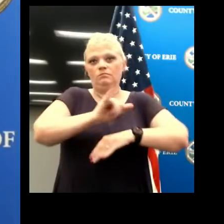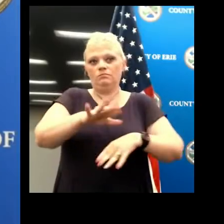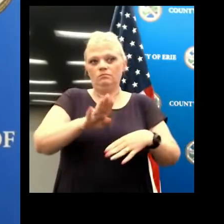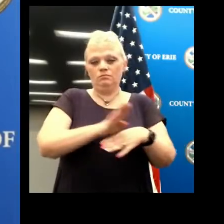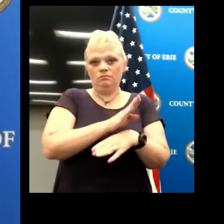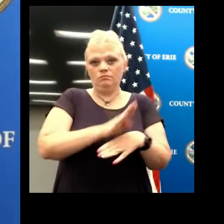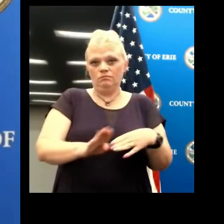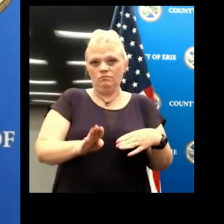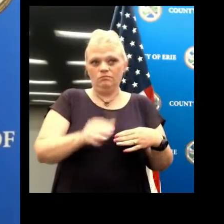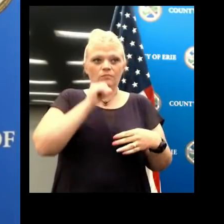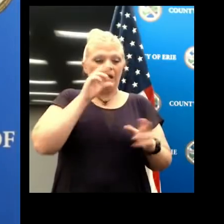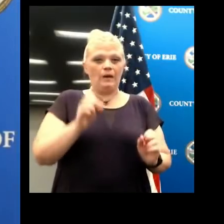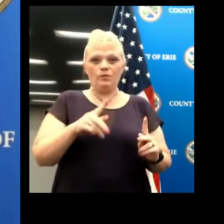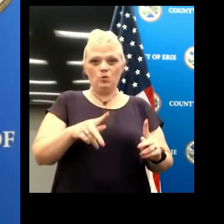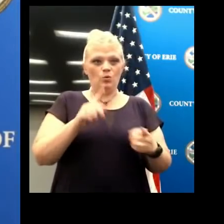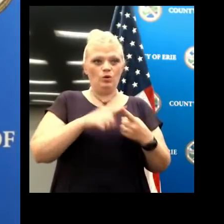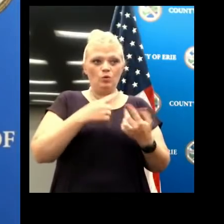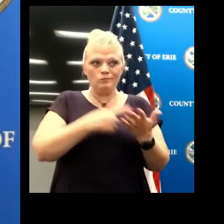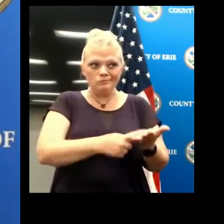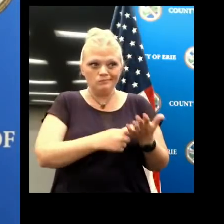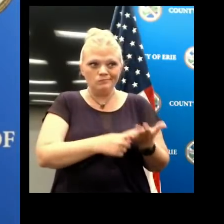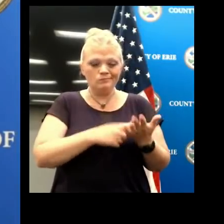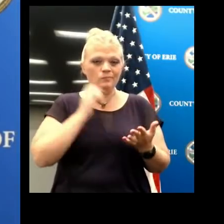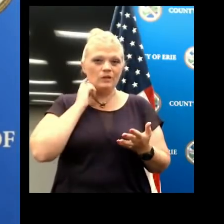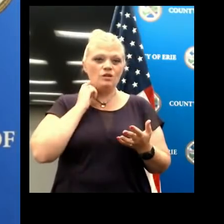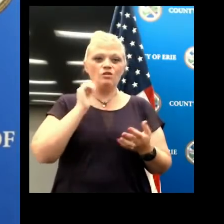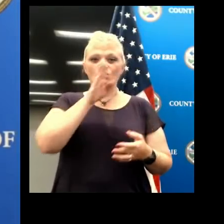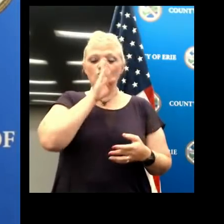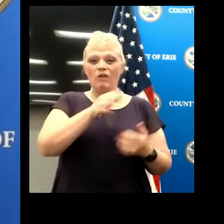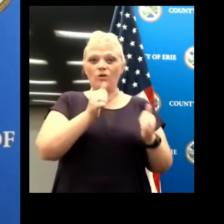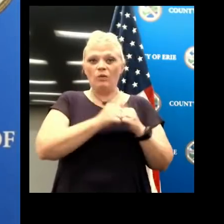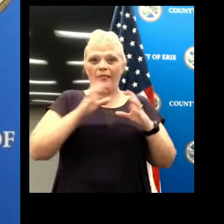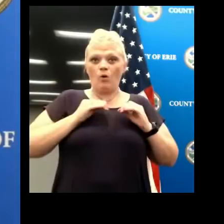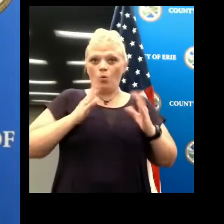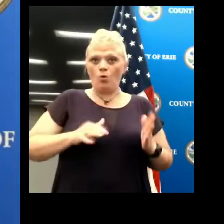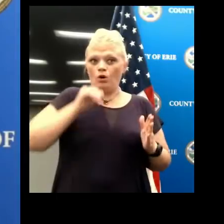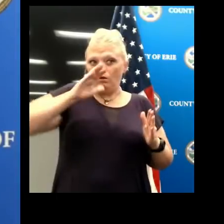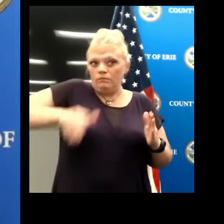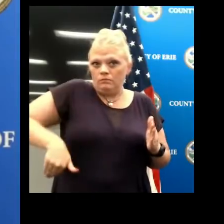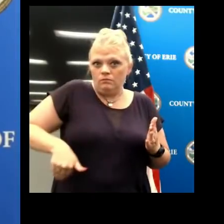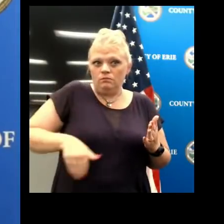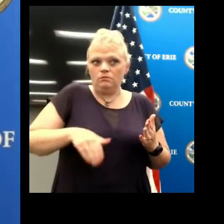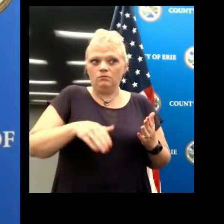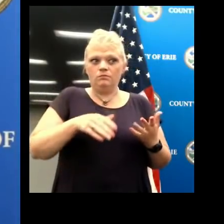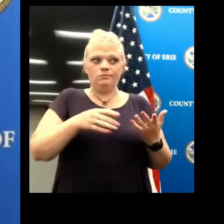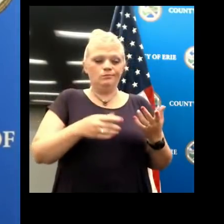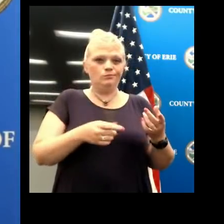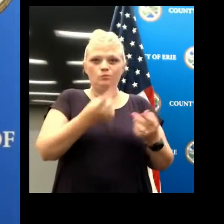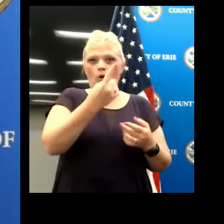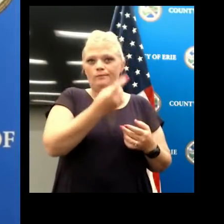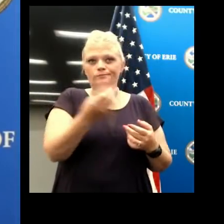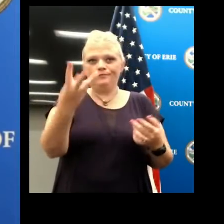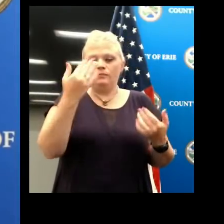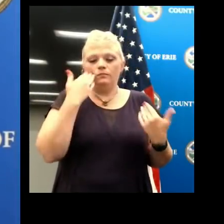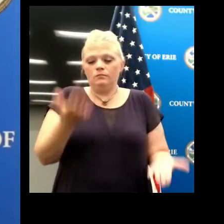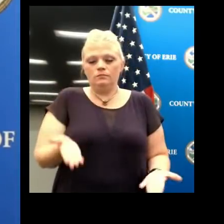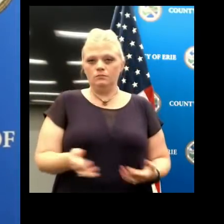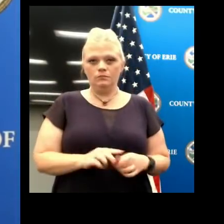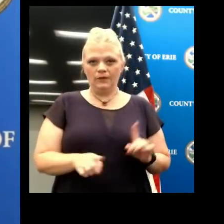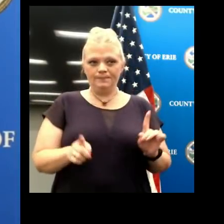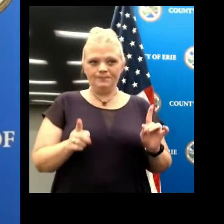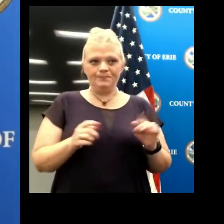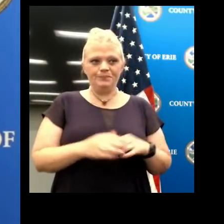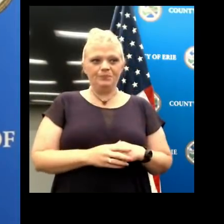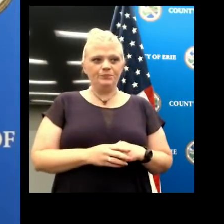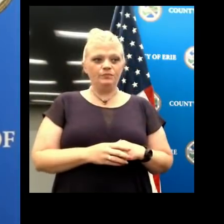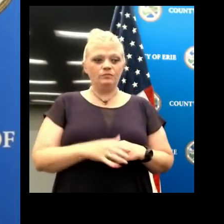have not had an opportunity to actually talk directly with the ownership individuals, whether it's one or multiple. But